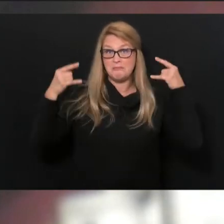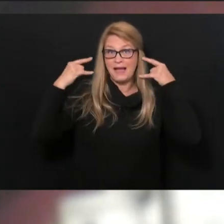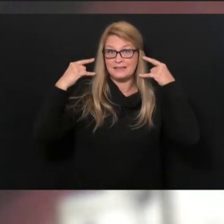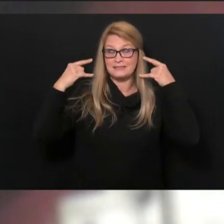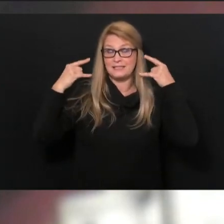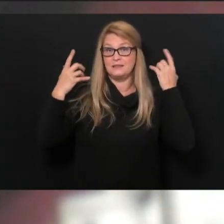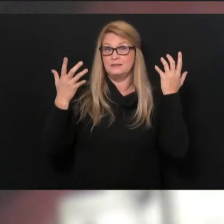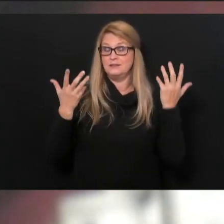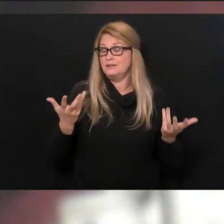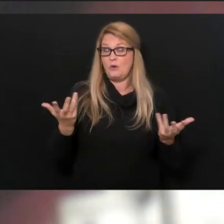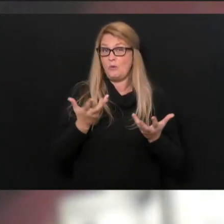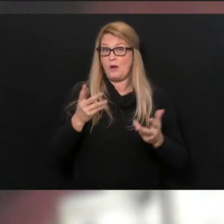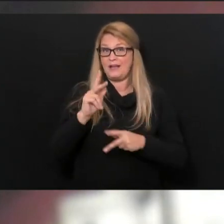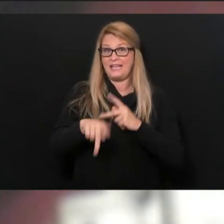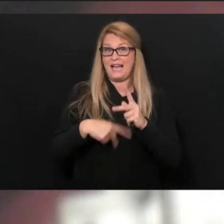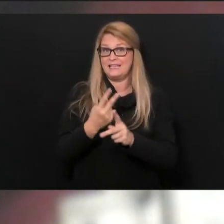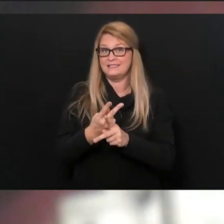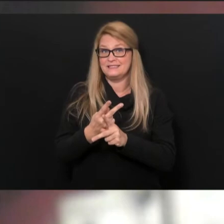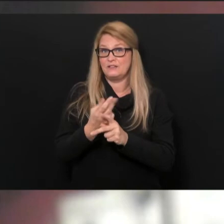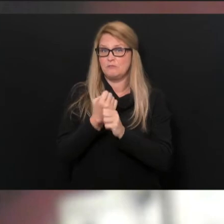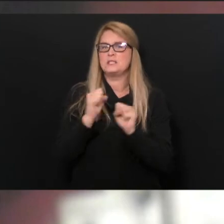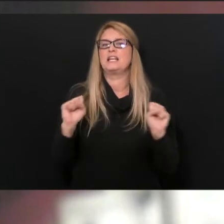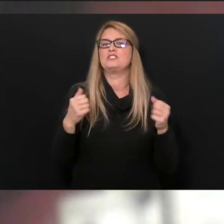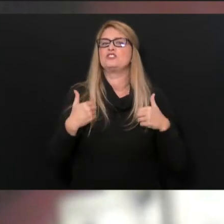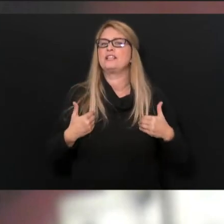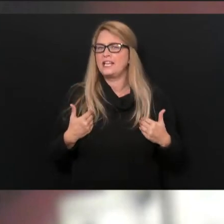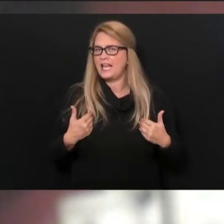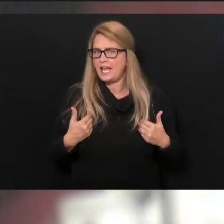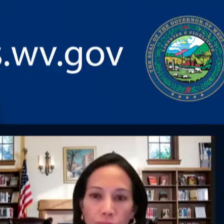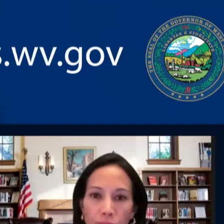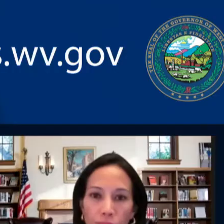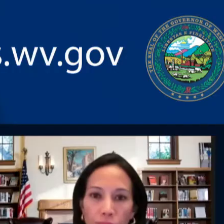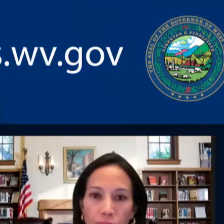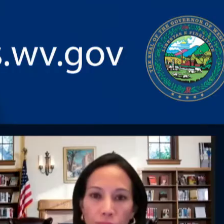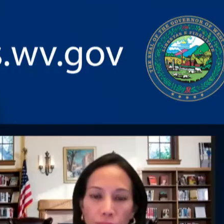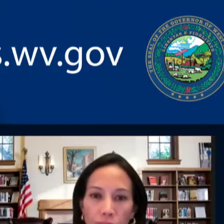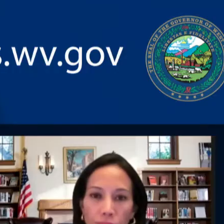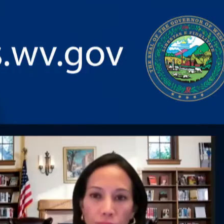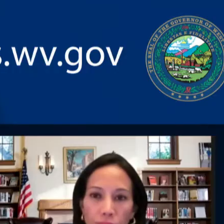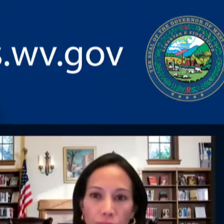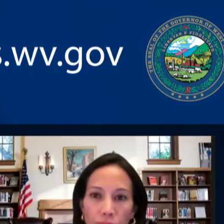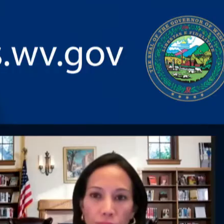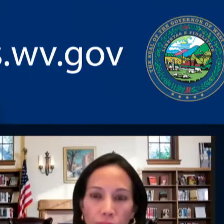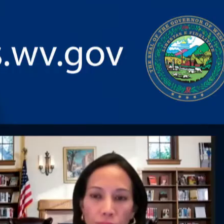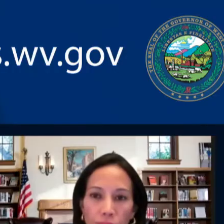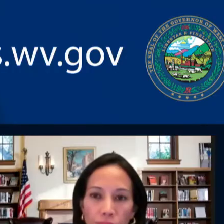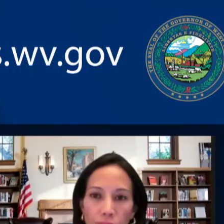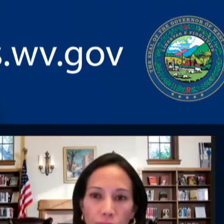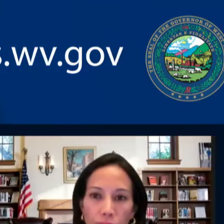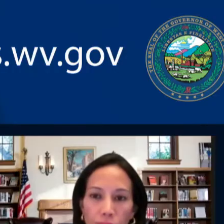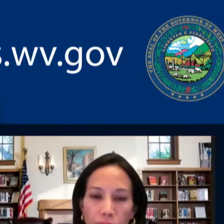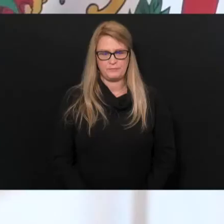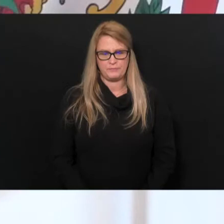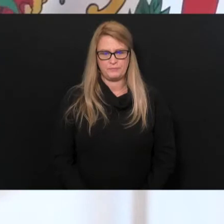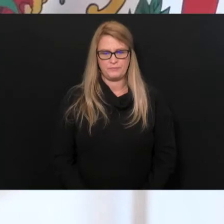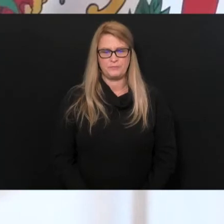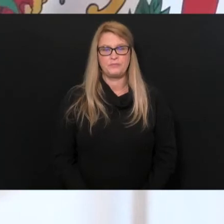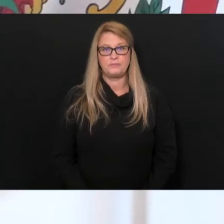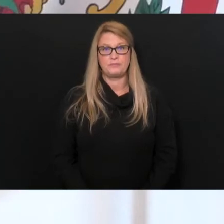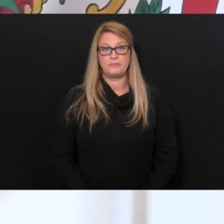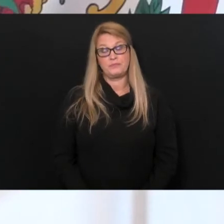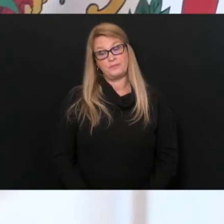of protection do they have? Thank you. Well, Paul, here's the thing that I would ask. First of all,